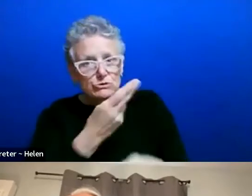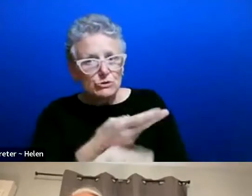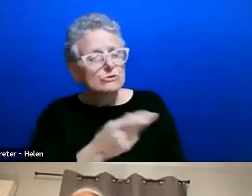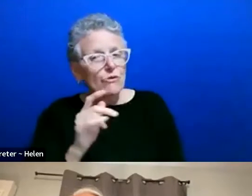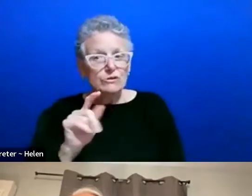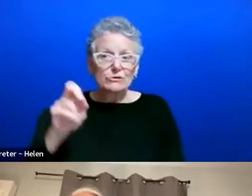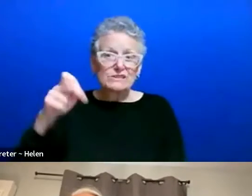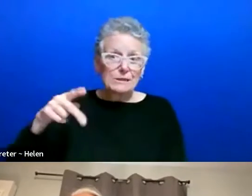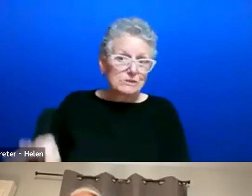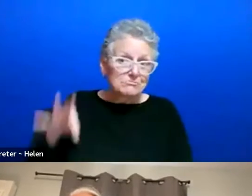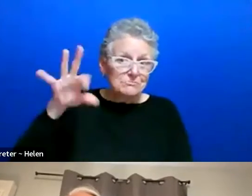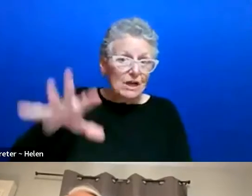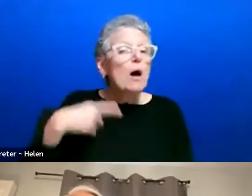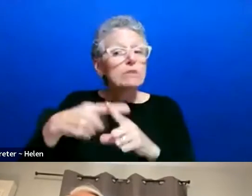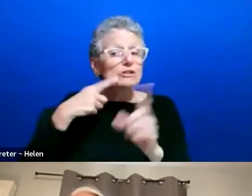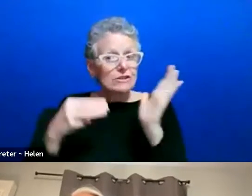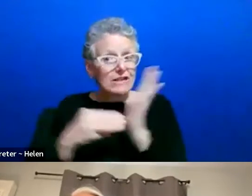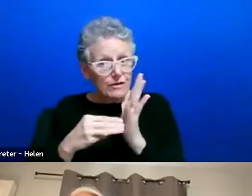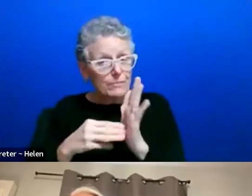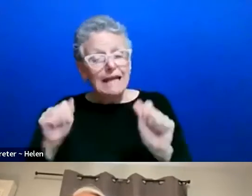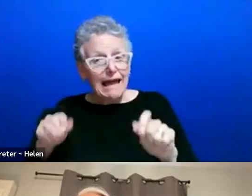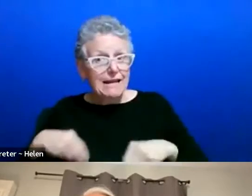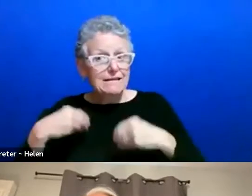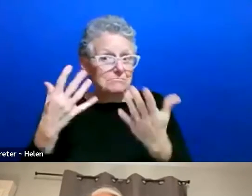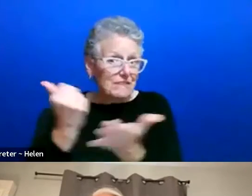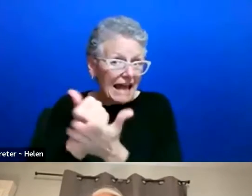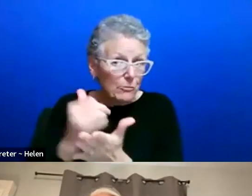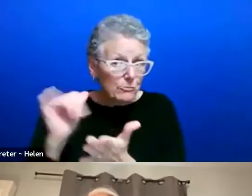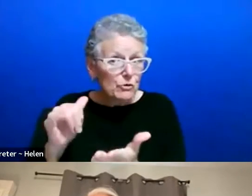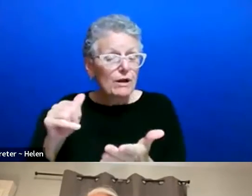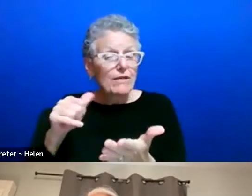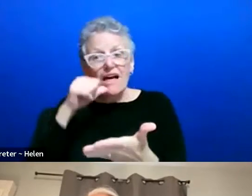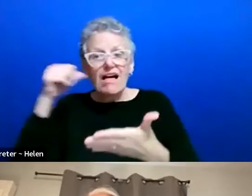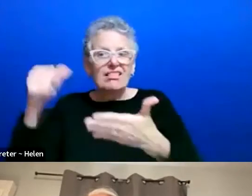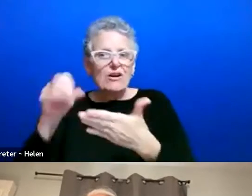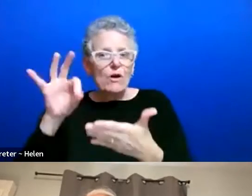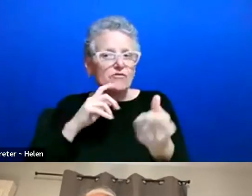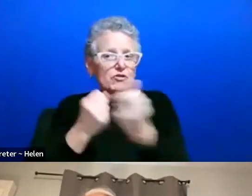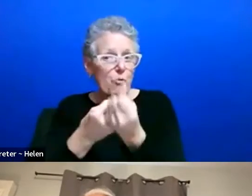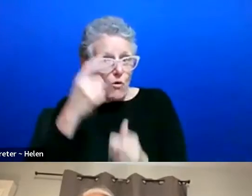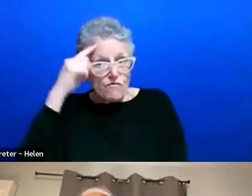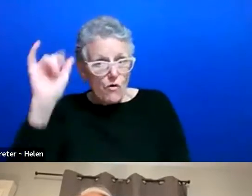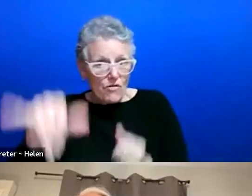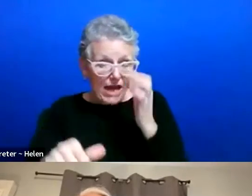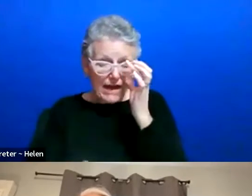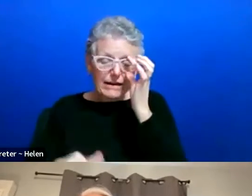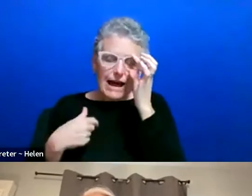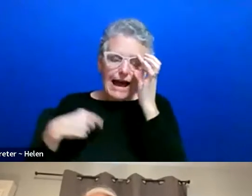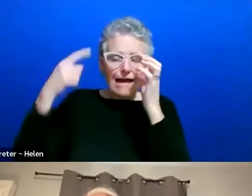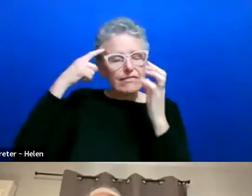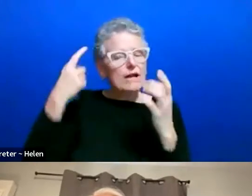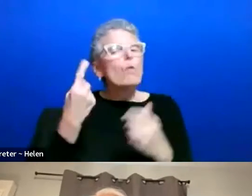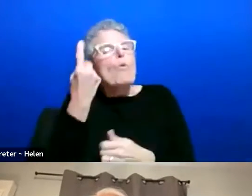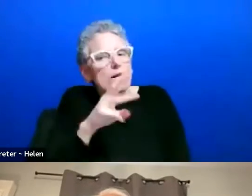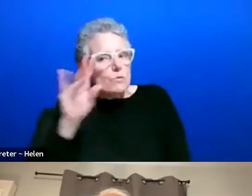your providers, your healthcare providers can help you in a letter of support for that. So I think that that is one